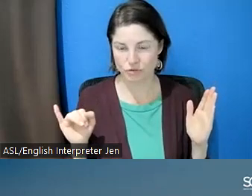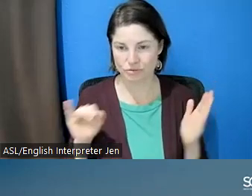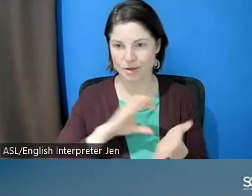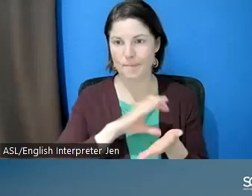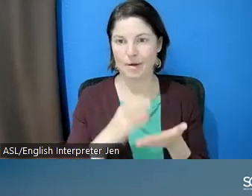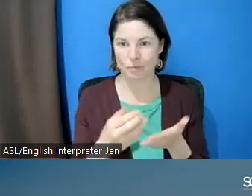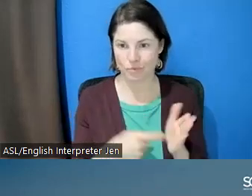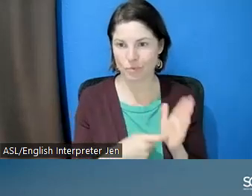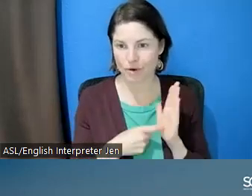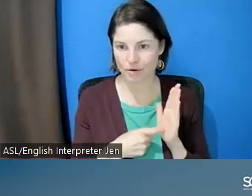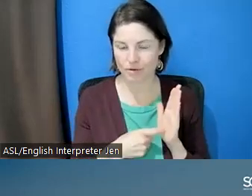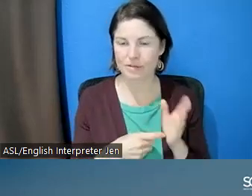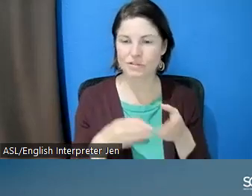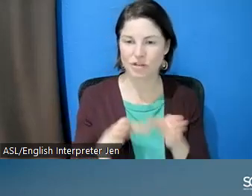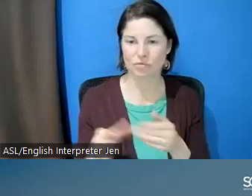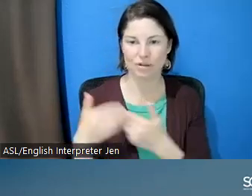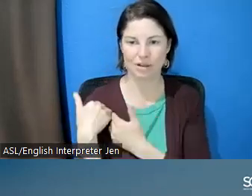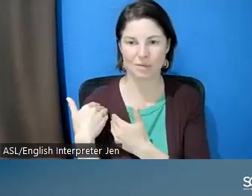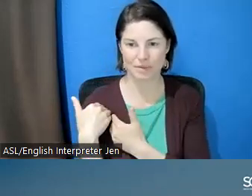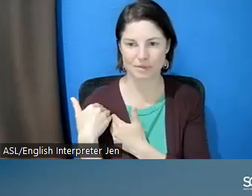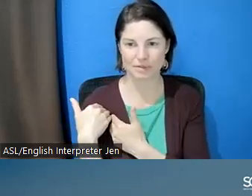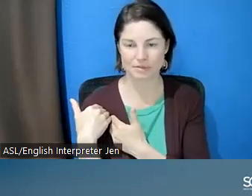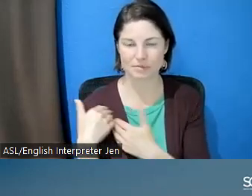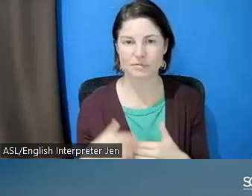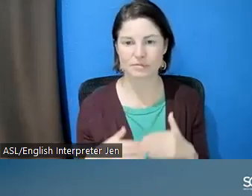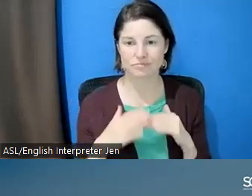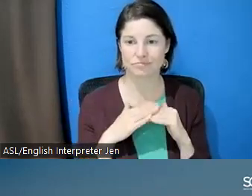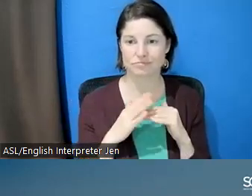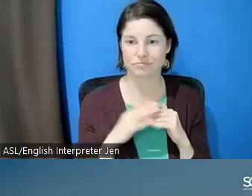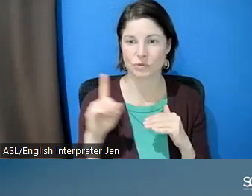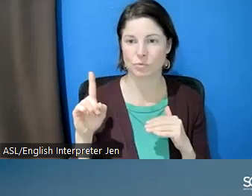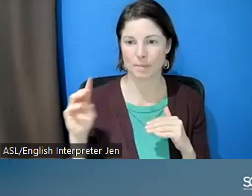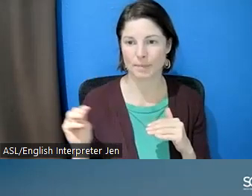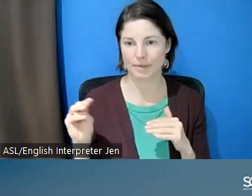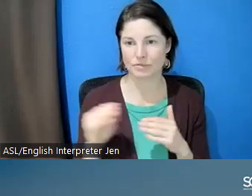the general liability requirement, the baseline is $1 million.